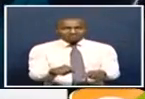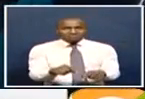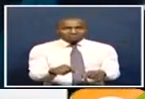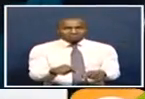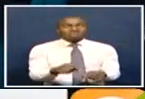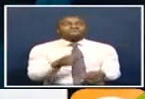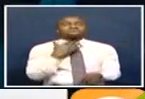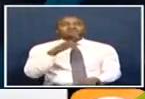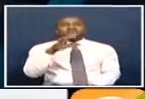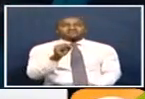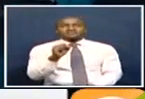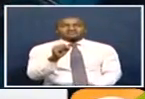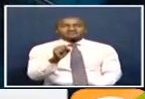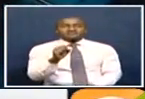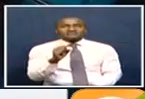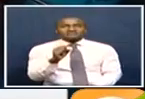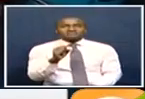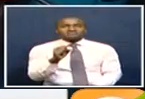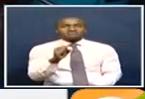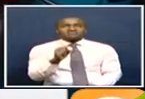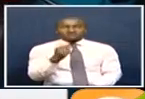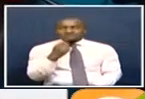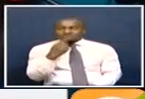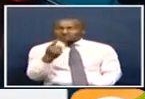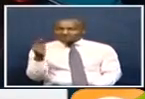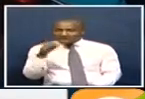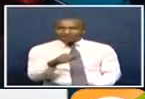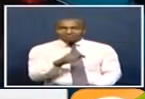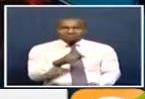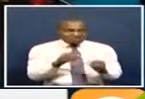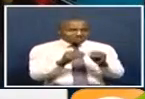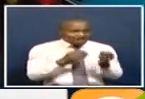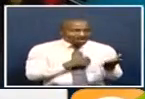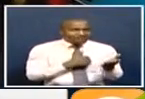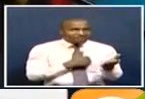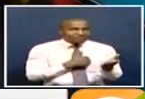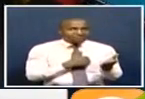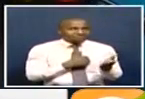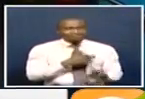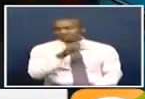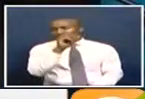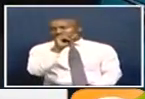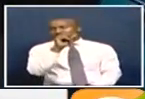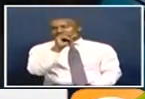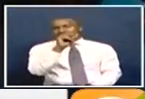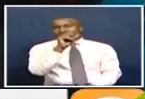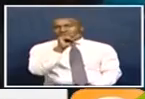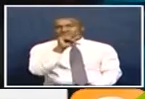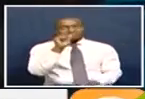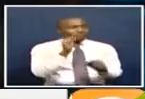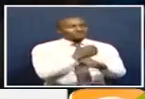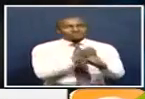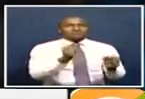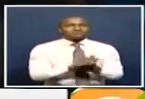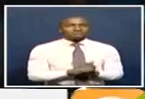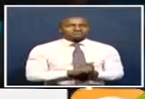a CS? Yeah. I wait on Thursday to be told, come, CS, there is a meeting. At State House? Oh, no. No, no. Huh? No way.